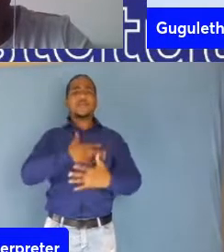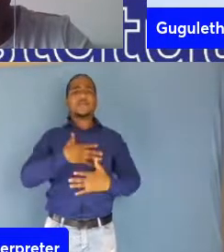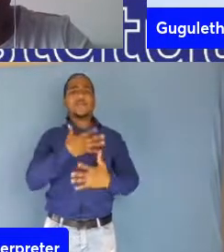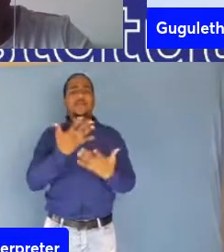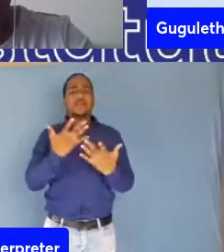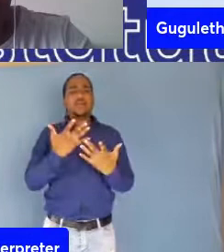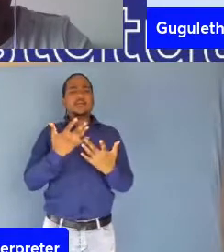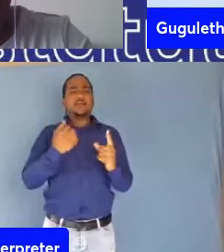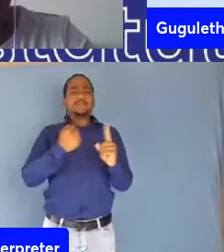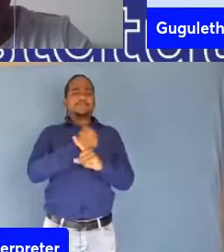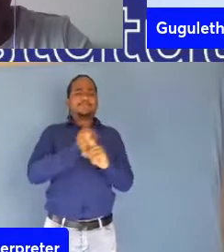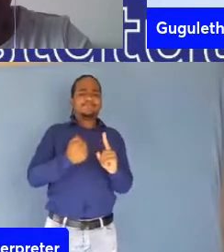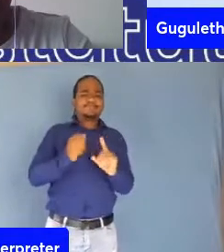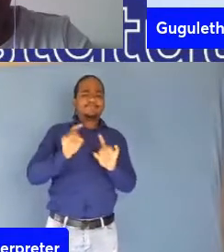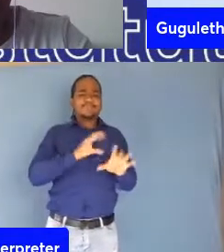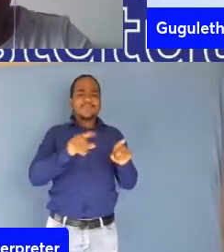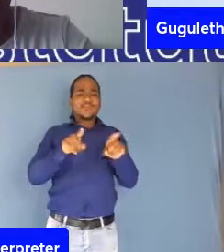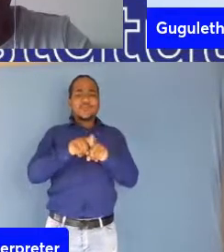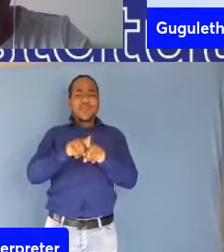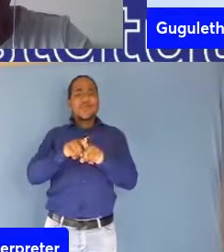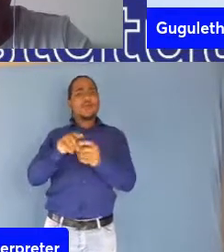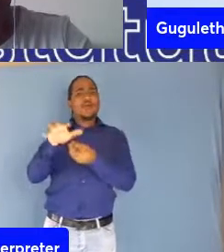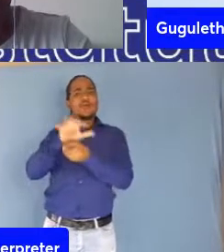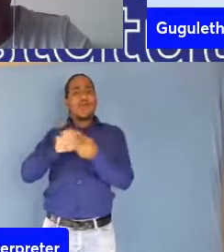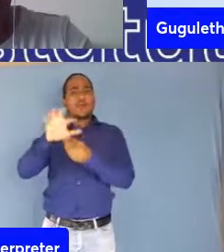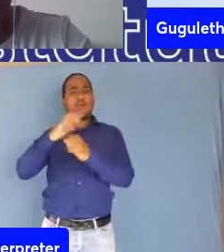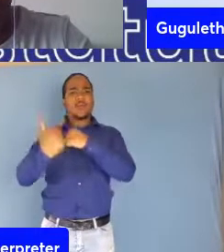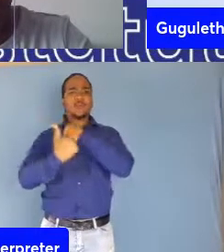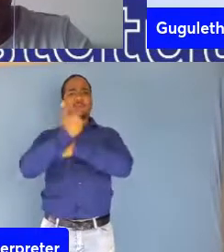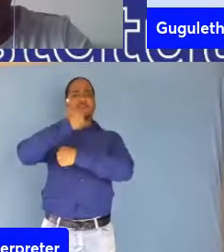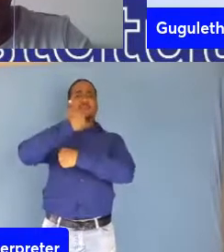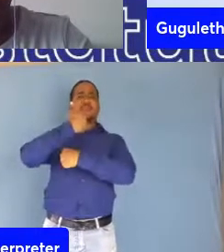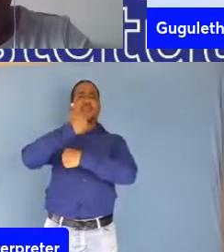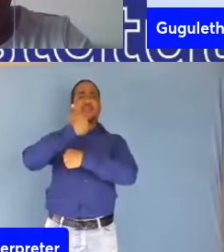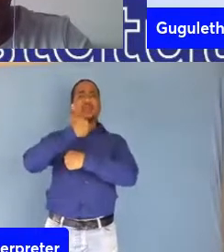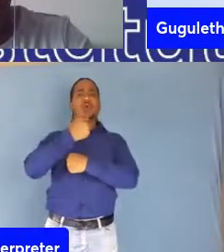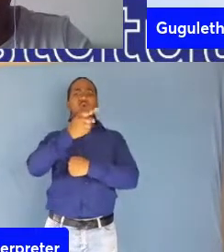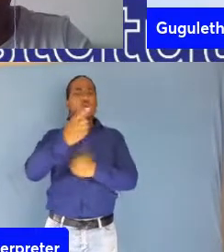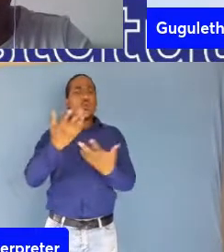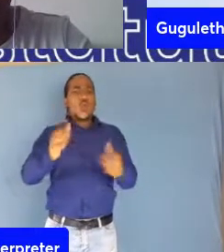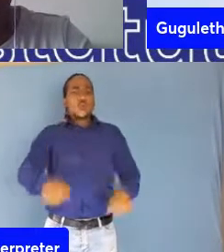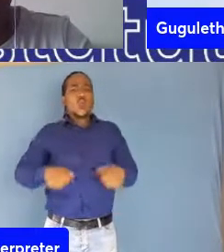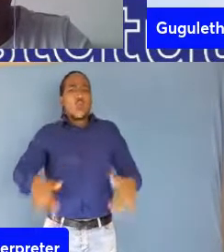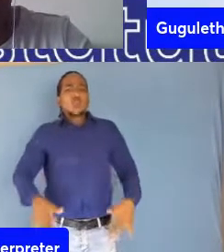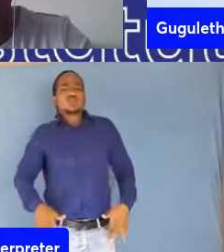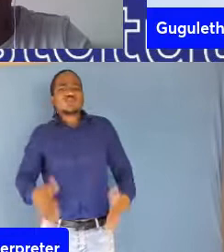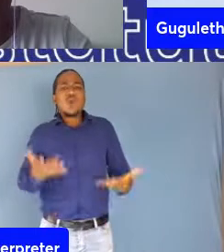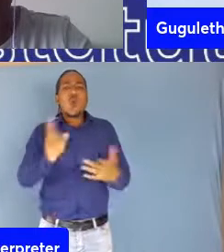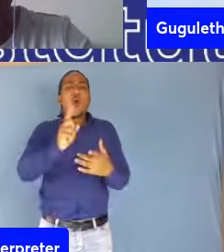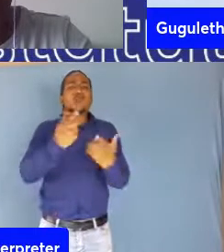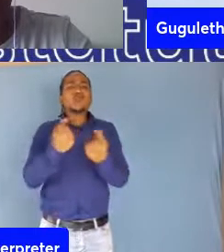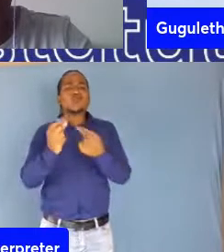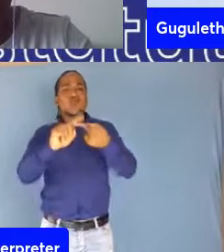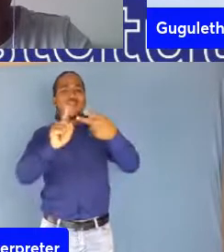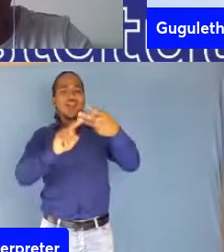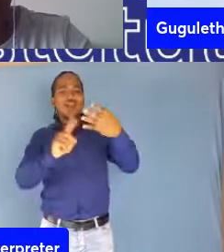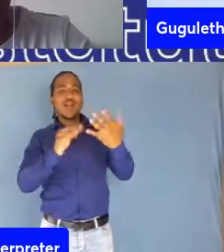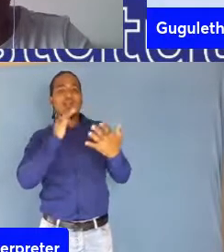level of the family blaming her. What did you do? What were you wearing? Etc. Etc. So our work,